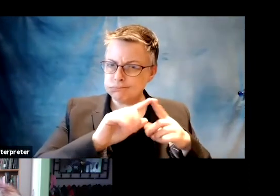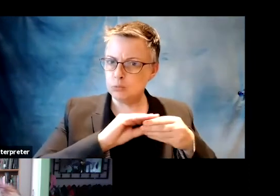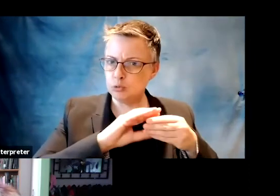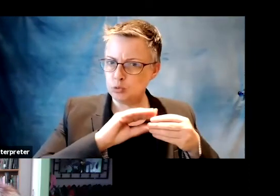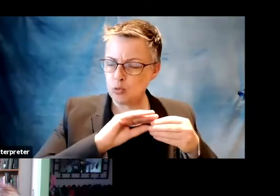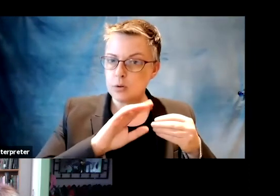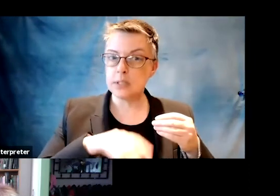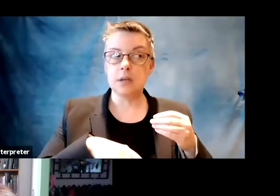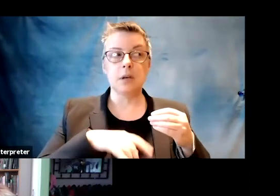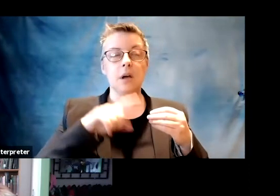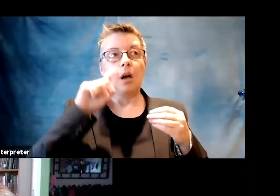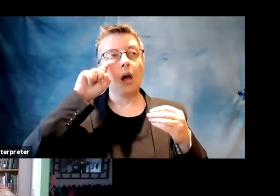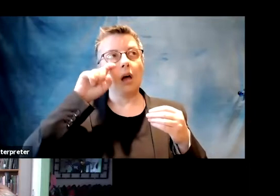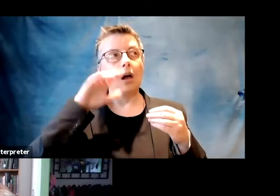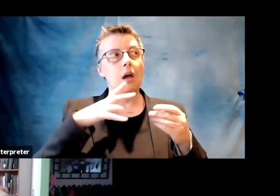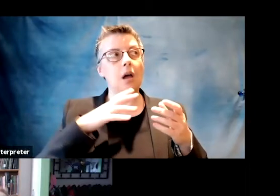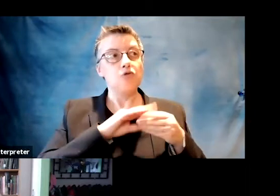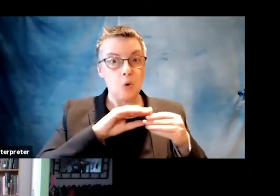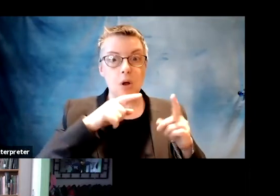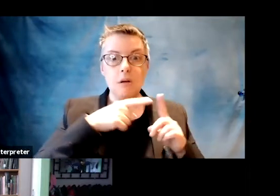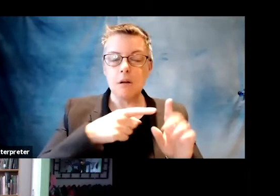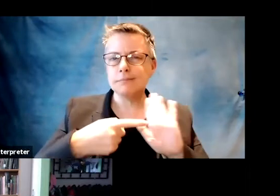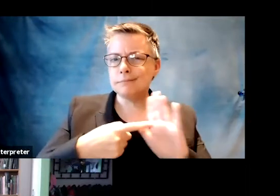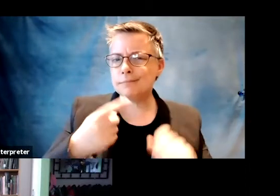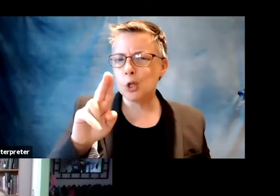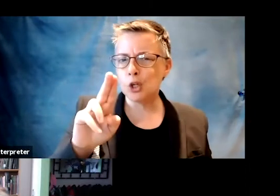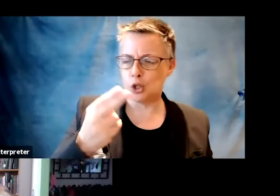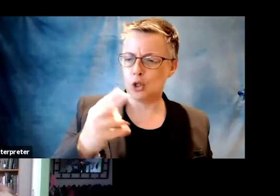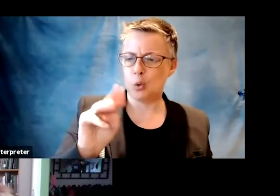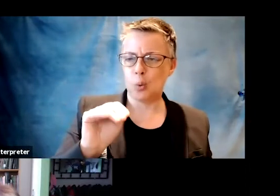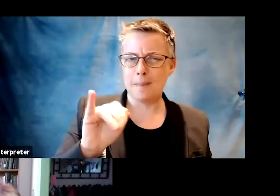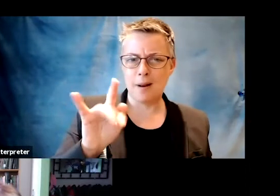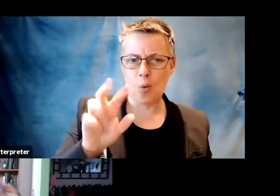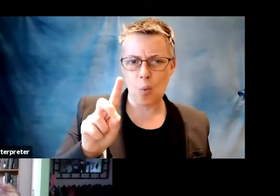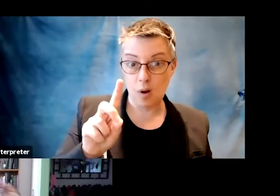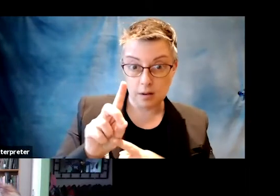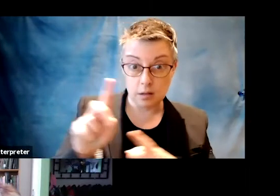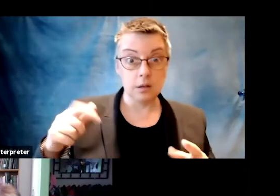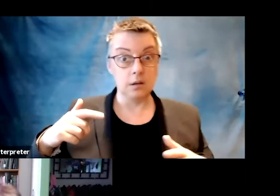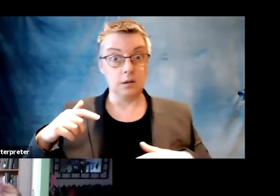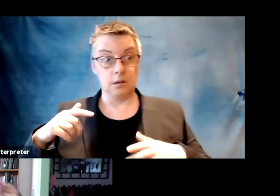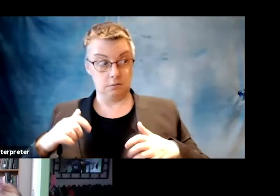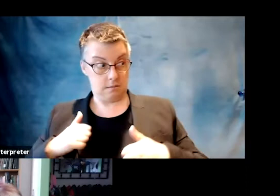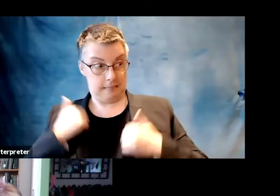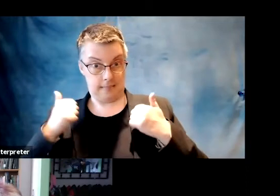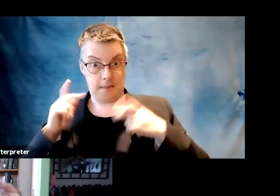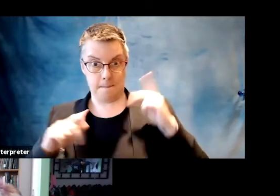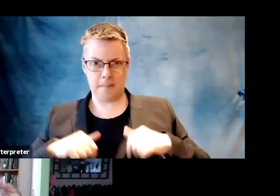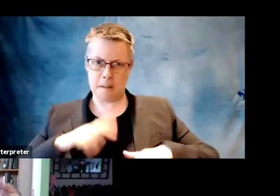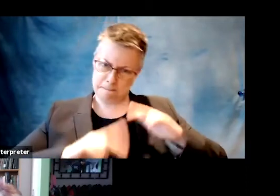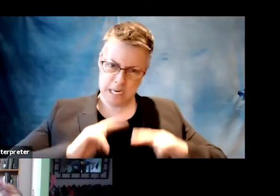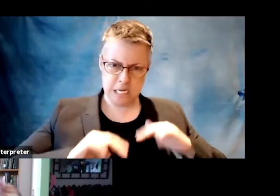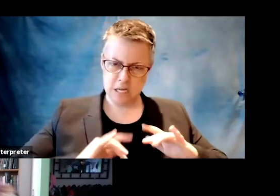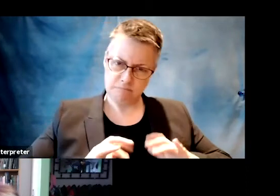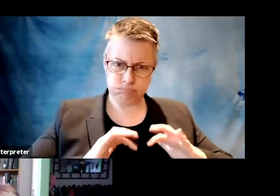of humanoids built by, you know, living people and then